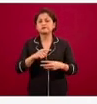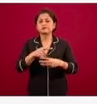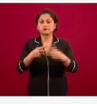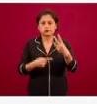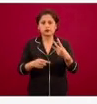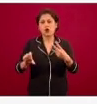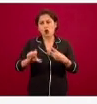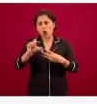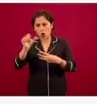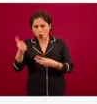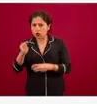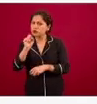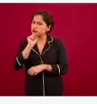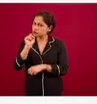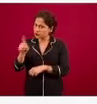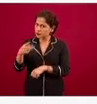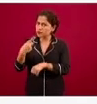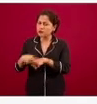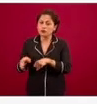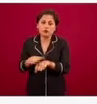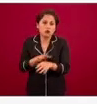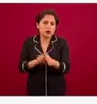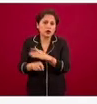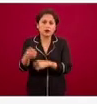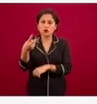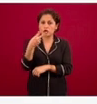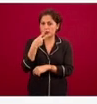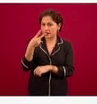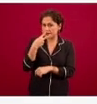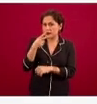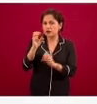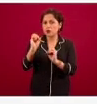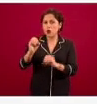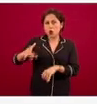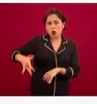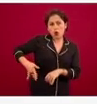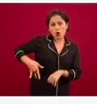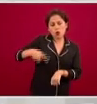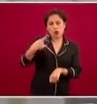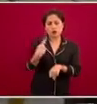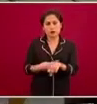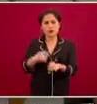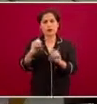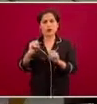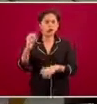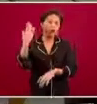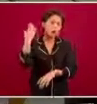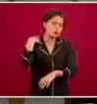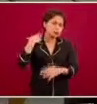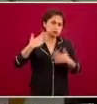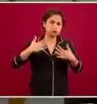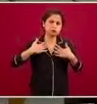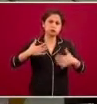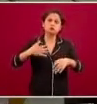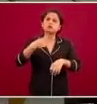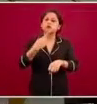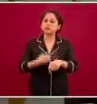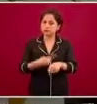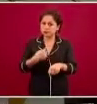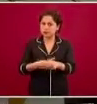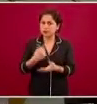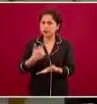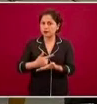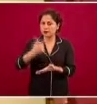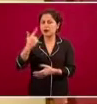obesity. But we also have other risk factors that are present, that are